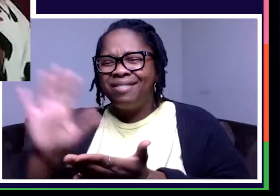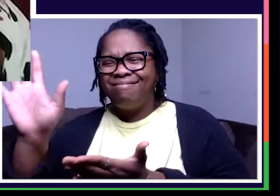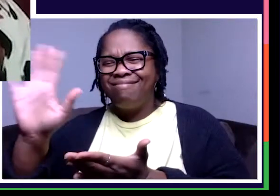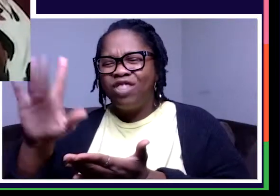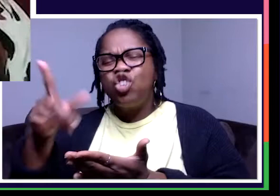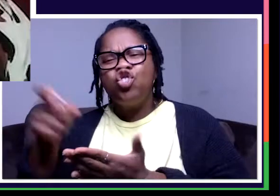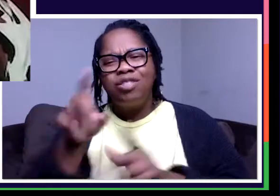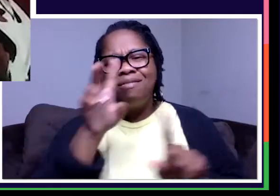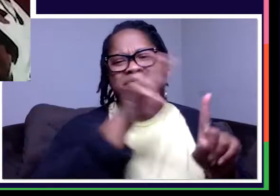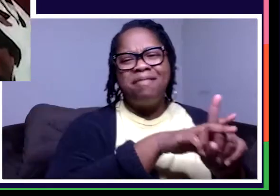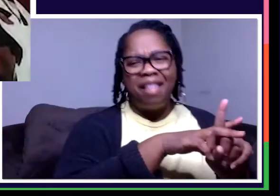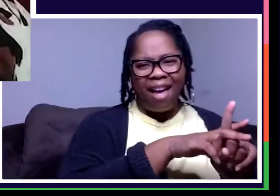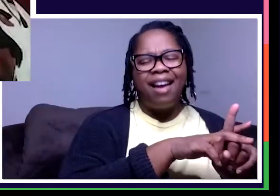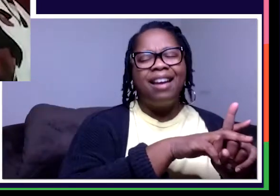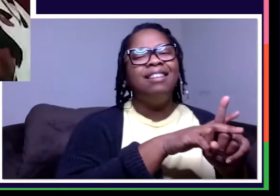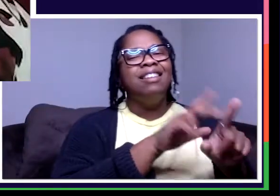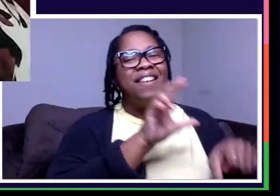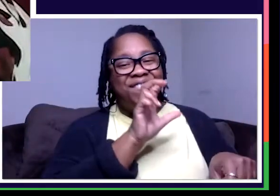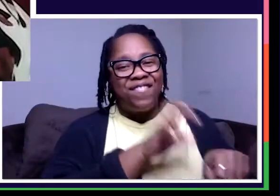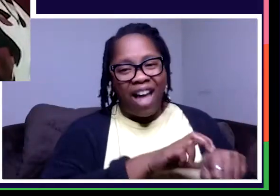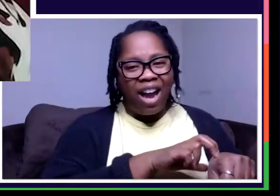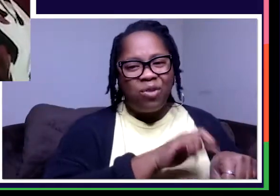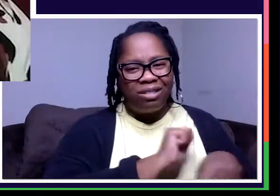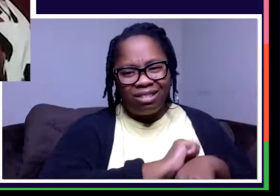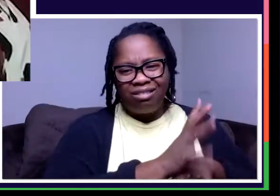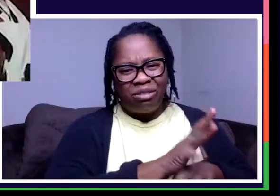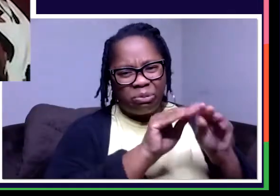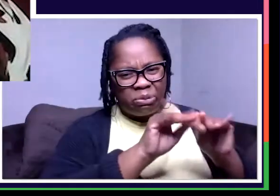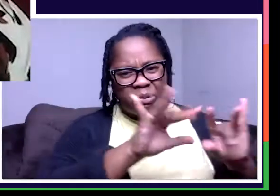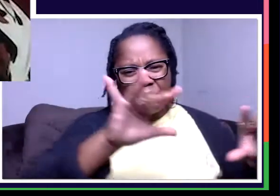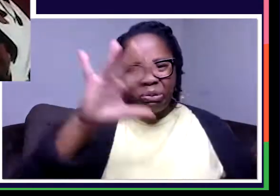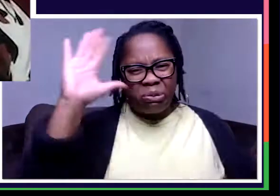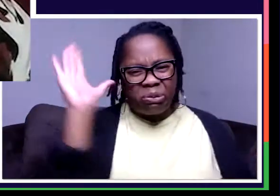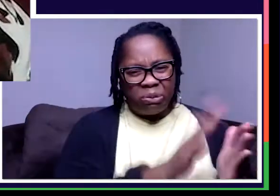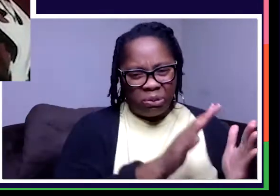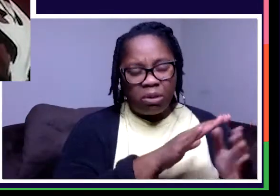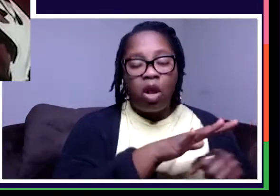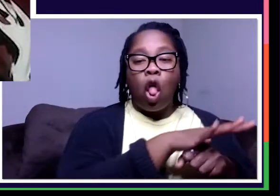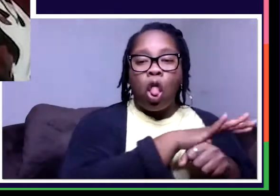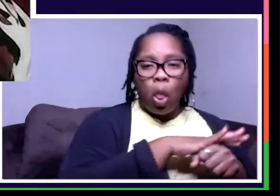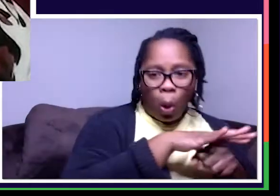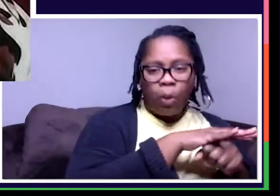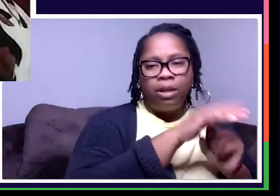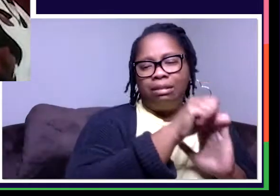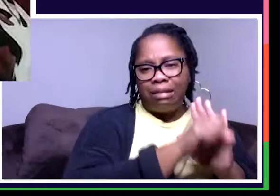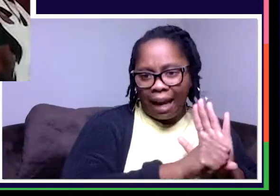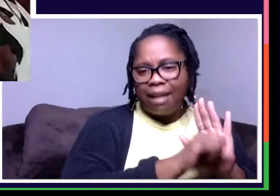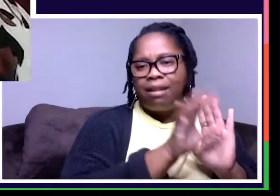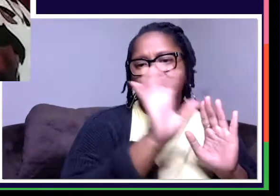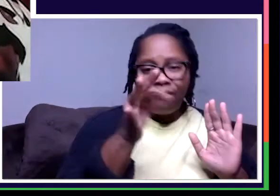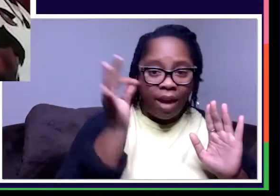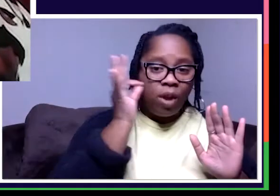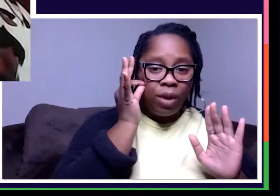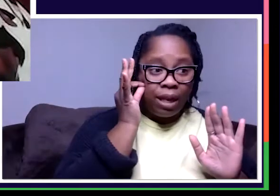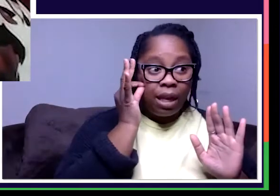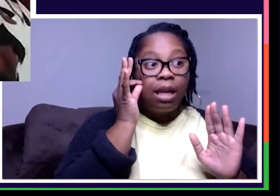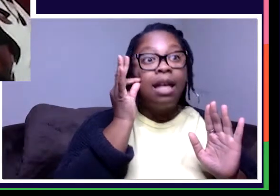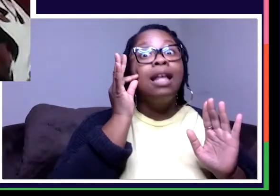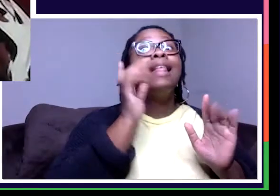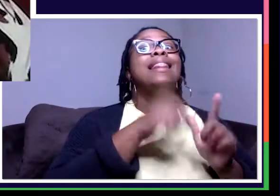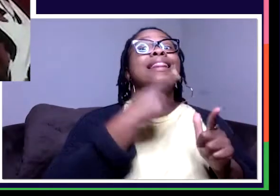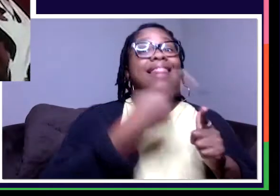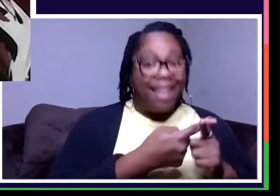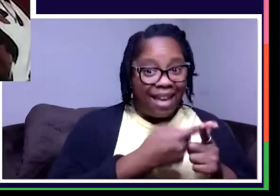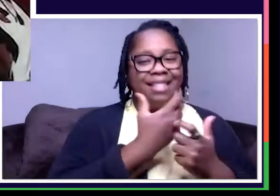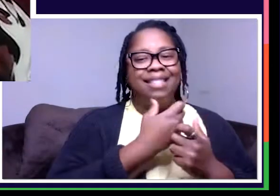should be about getting the virus under control through bold action on the local, state, and federal level so